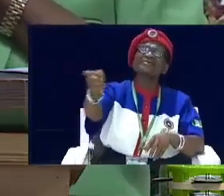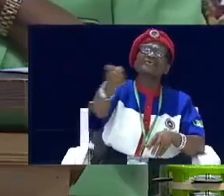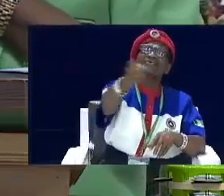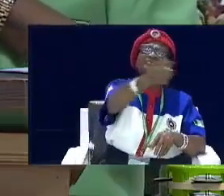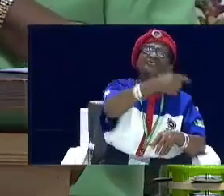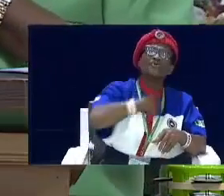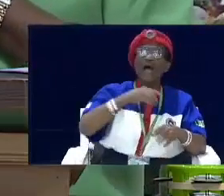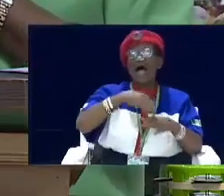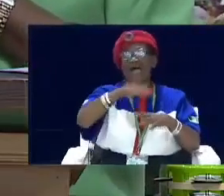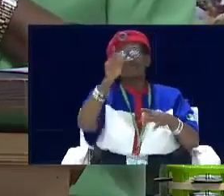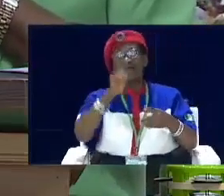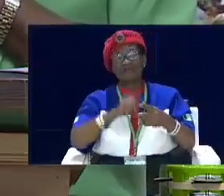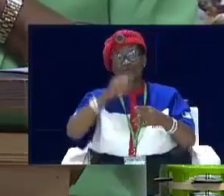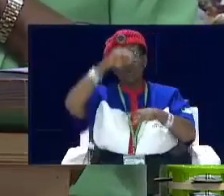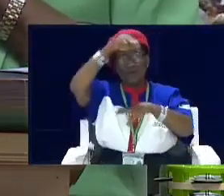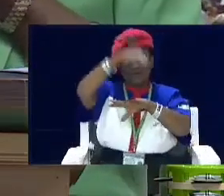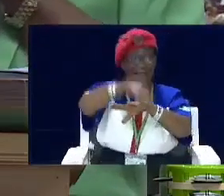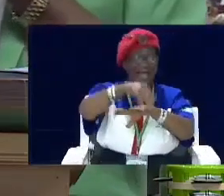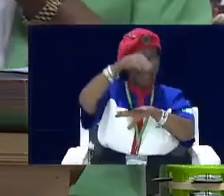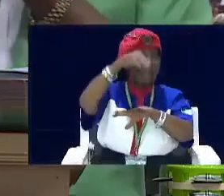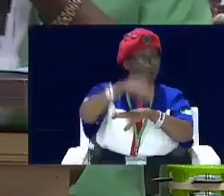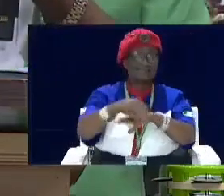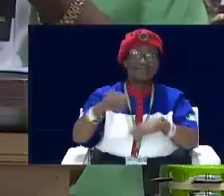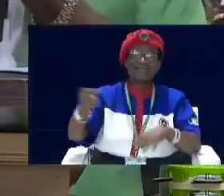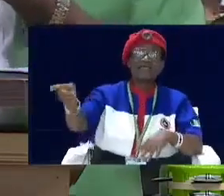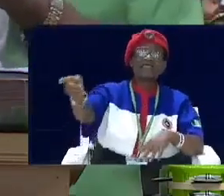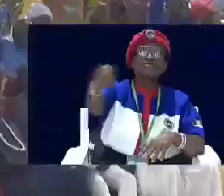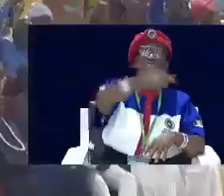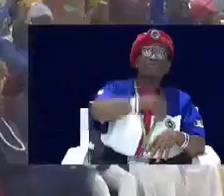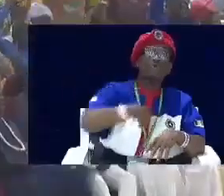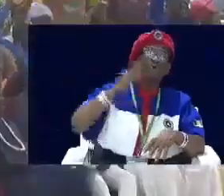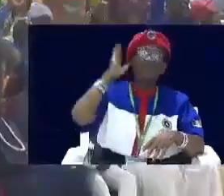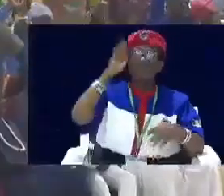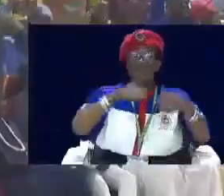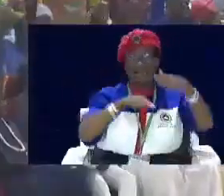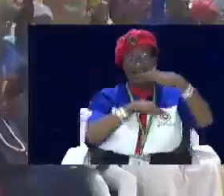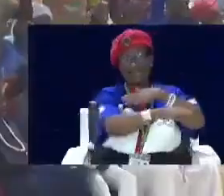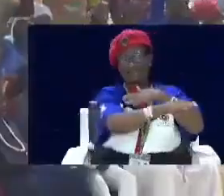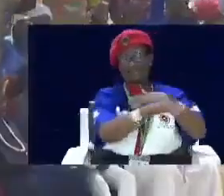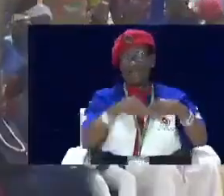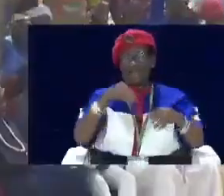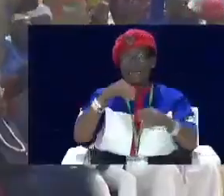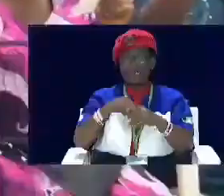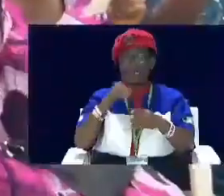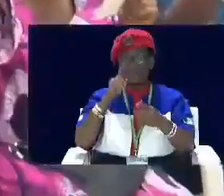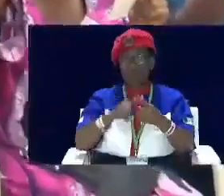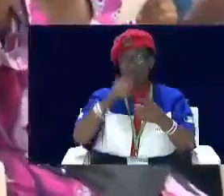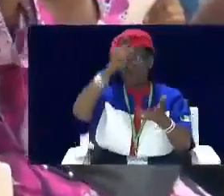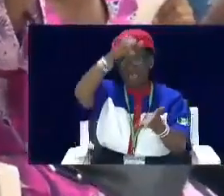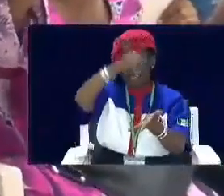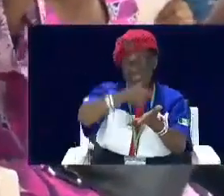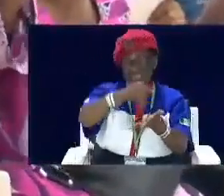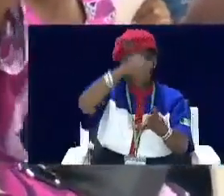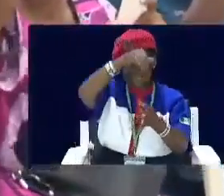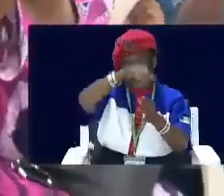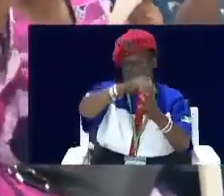After tonight. Láti alẹ́ yìí lọ. You will enter into it. Amen. Wà á wọnú ògo